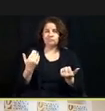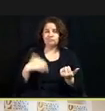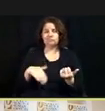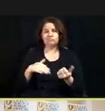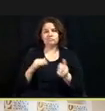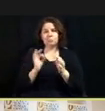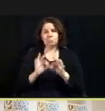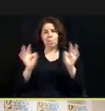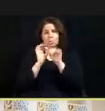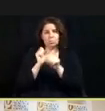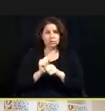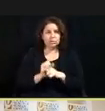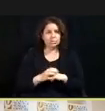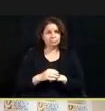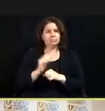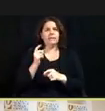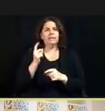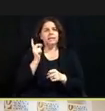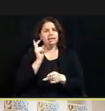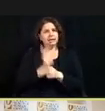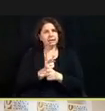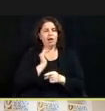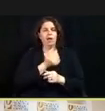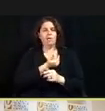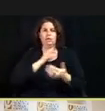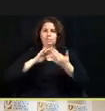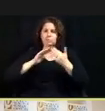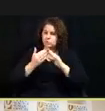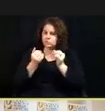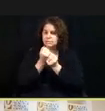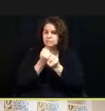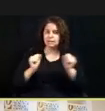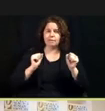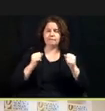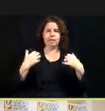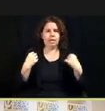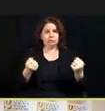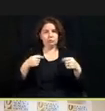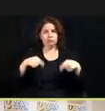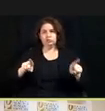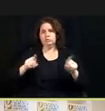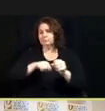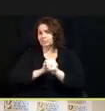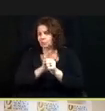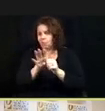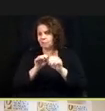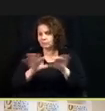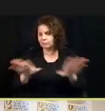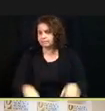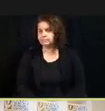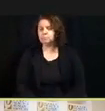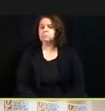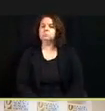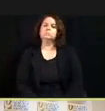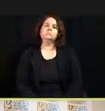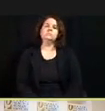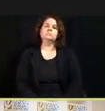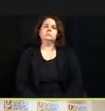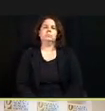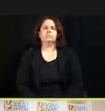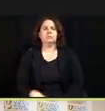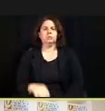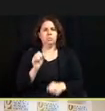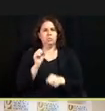safe and healthy during this pandemic. They're working on things regularly, daily, in terms of changes